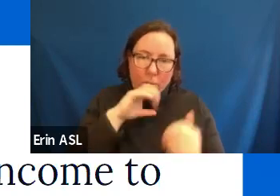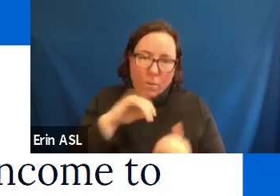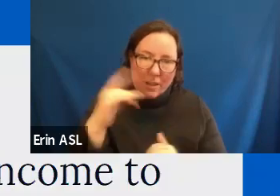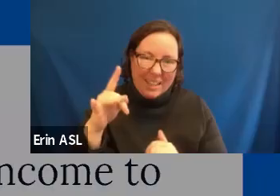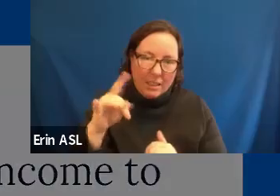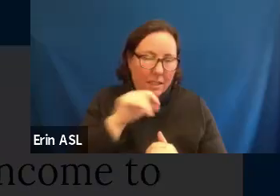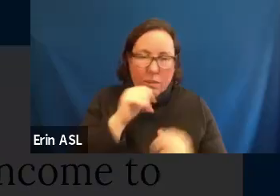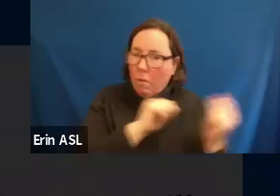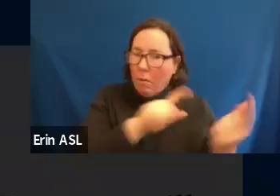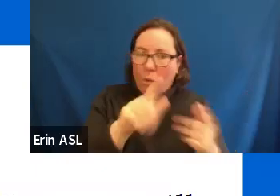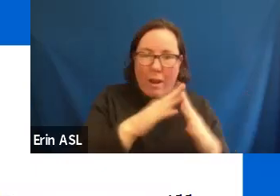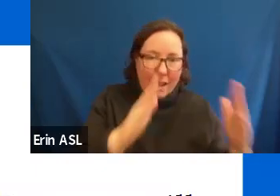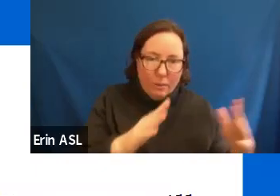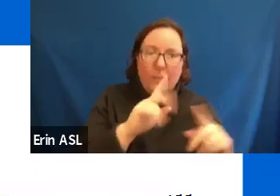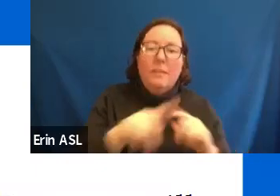Next slide, please.